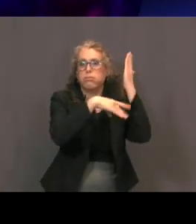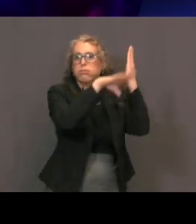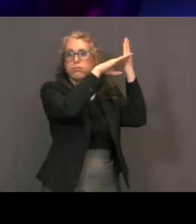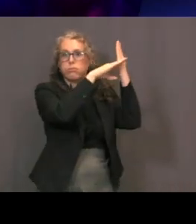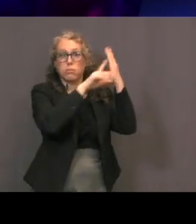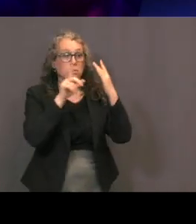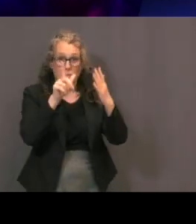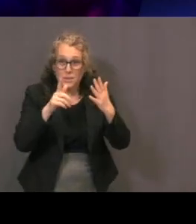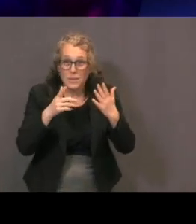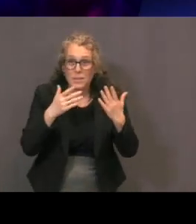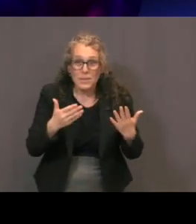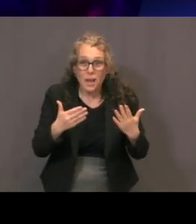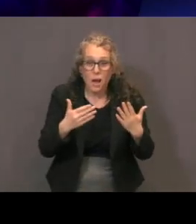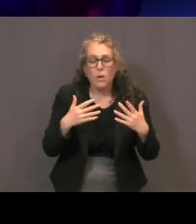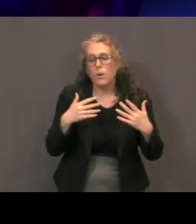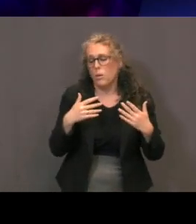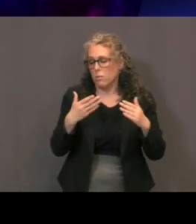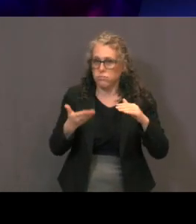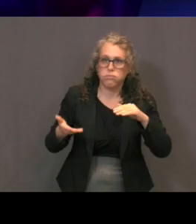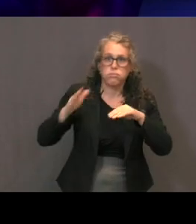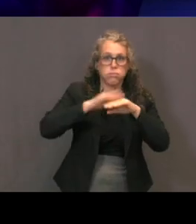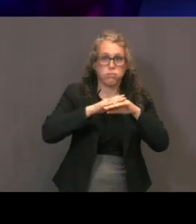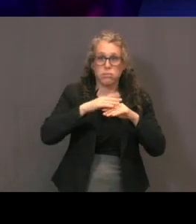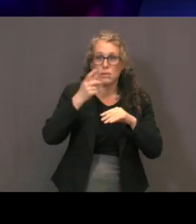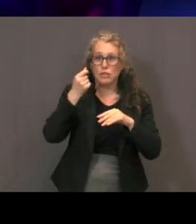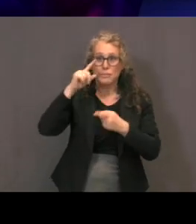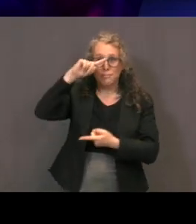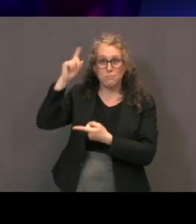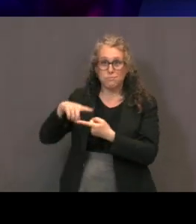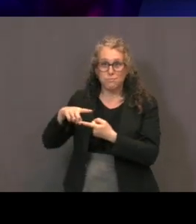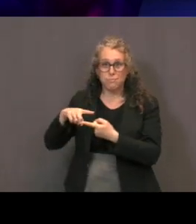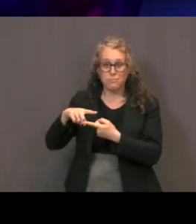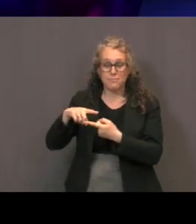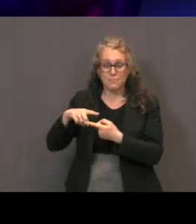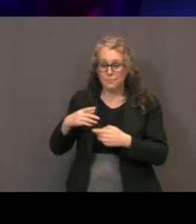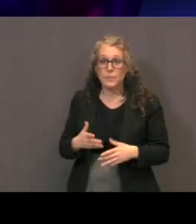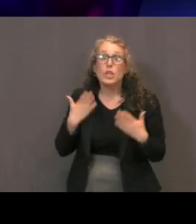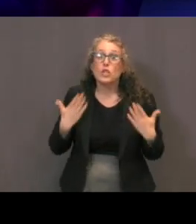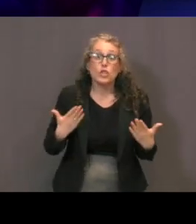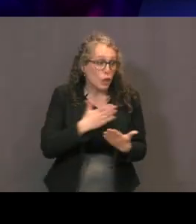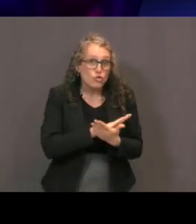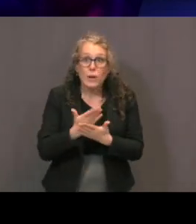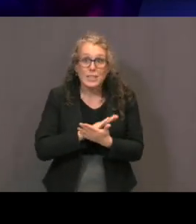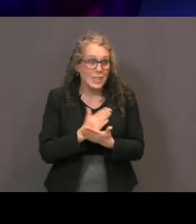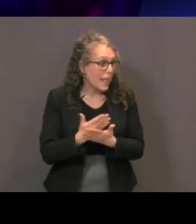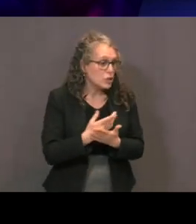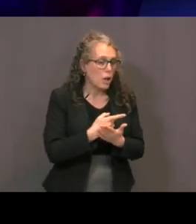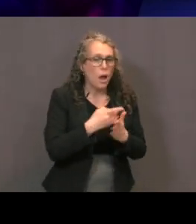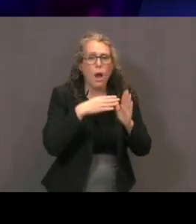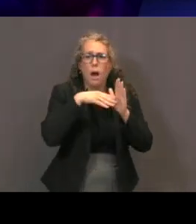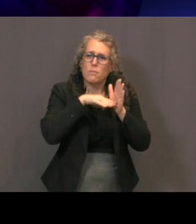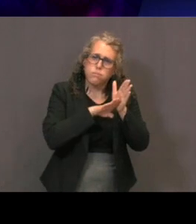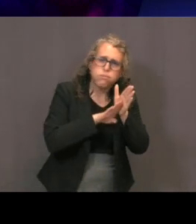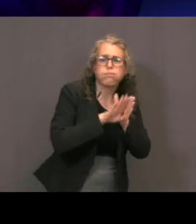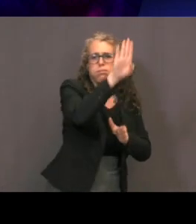have gained another factor of 100. And the translations today are already much better than those of